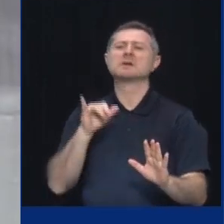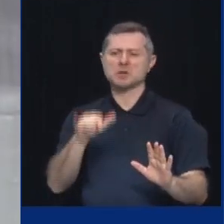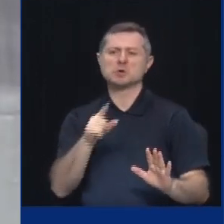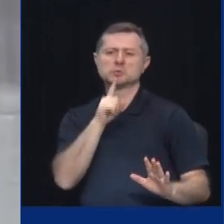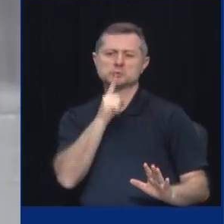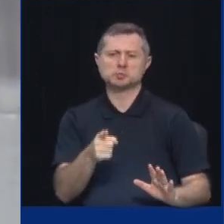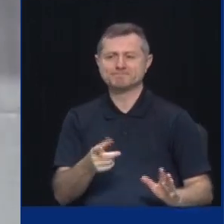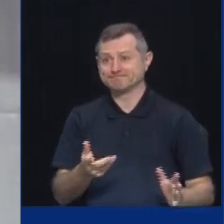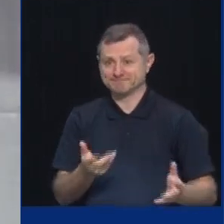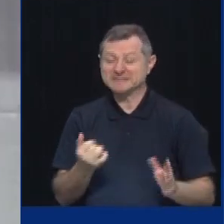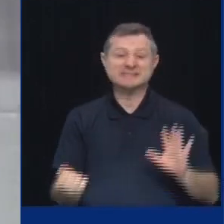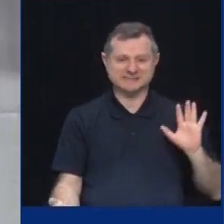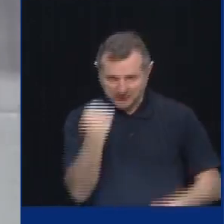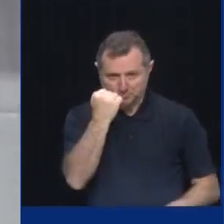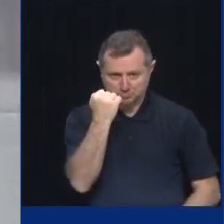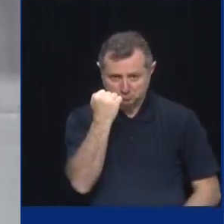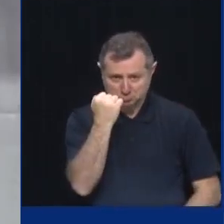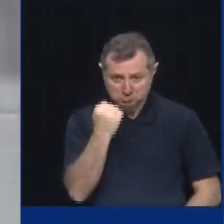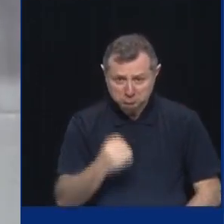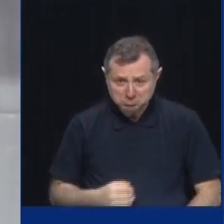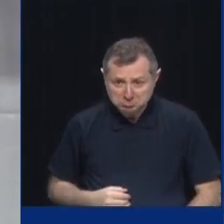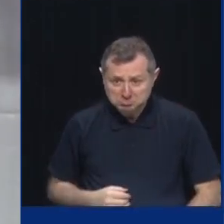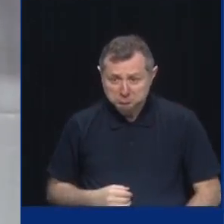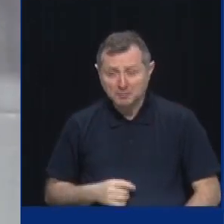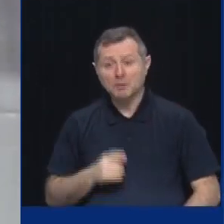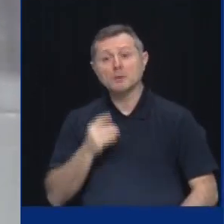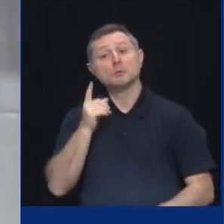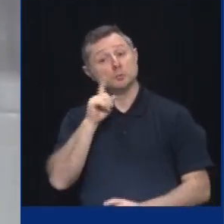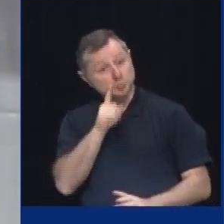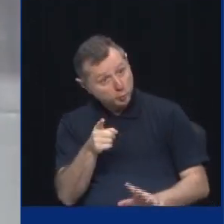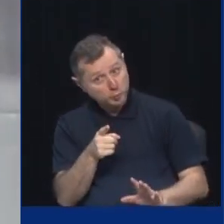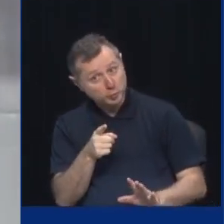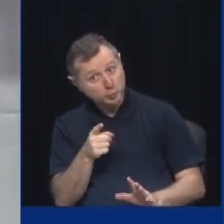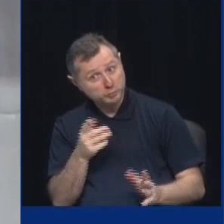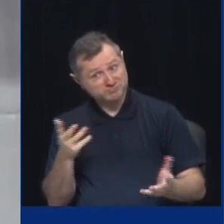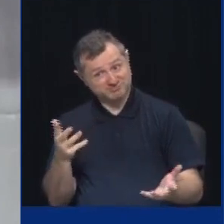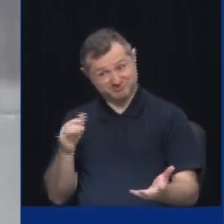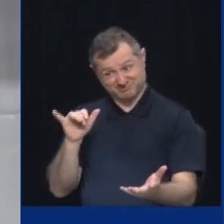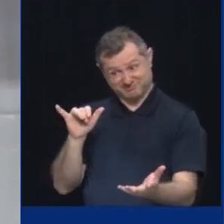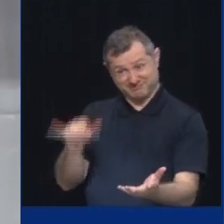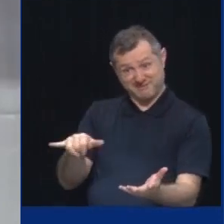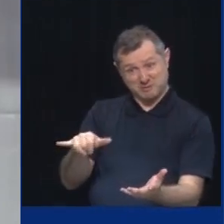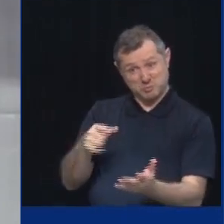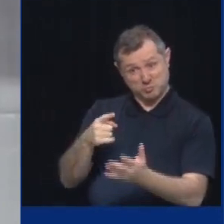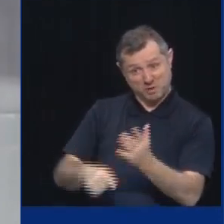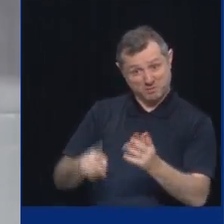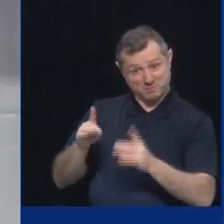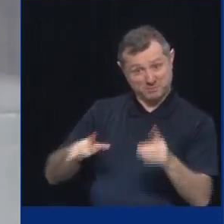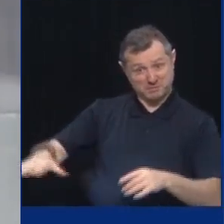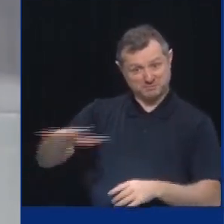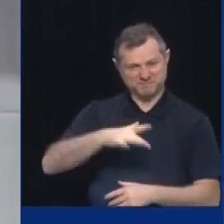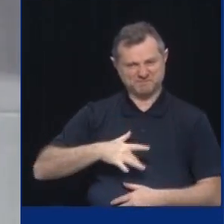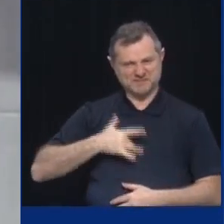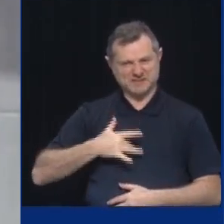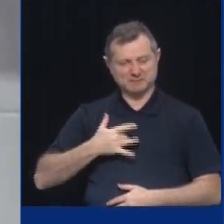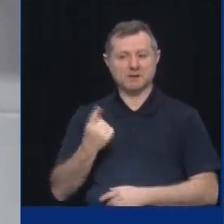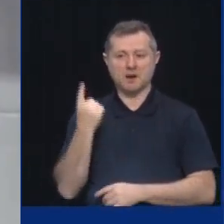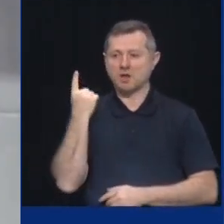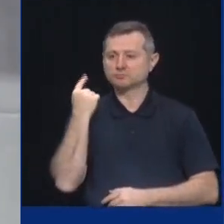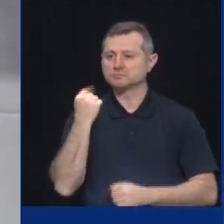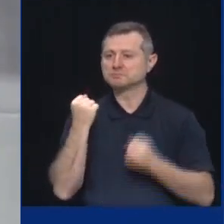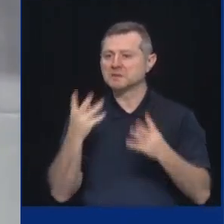divisive, but that was the tone last year. And many people blamed New